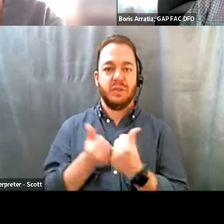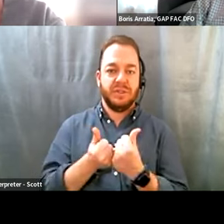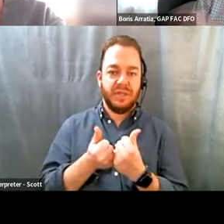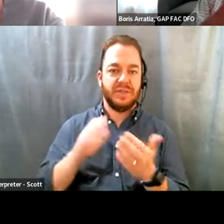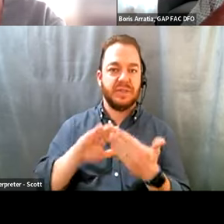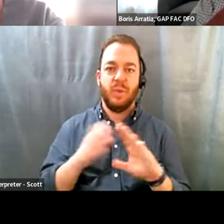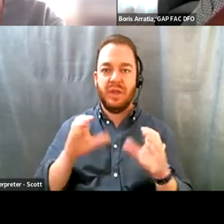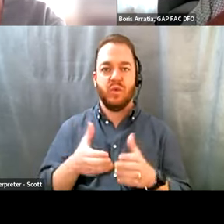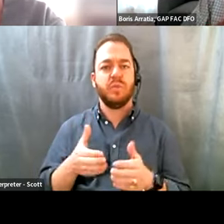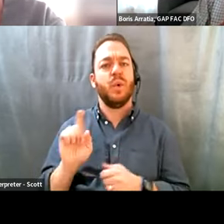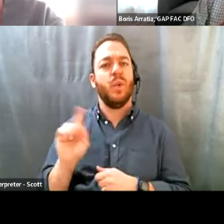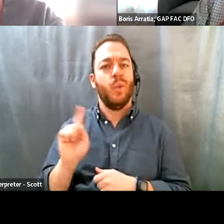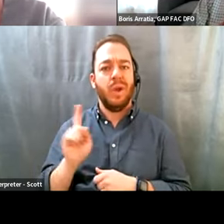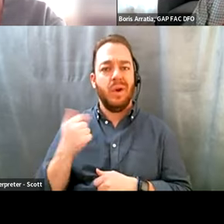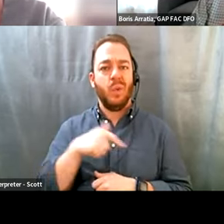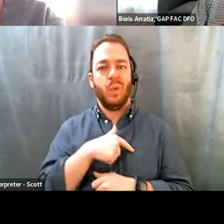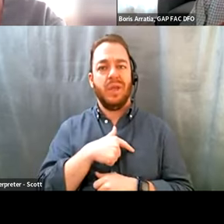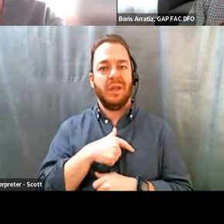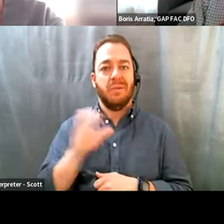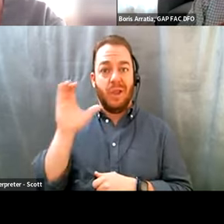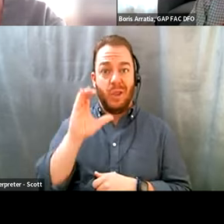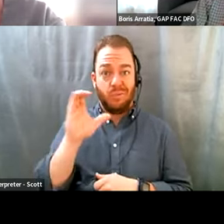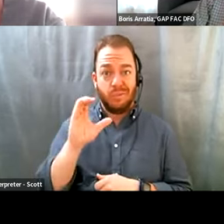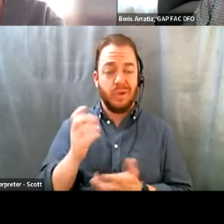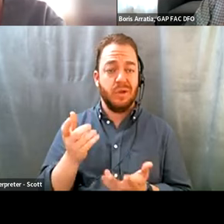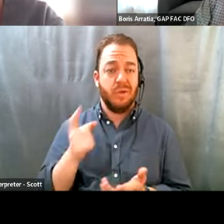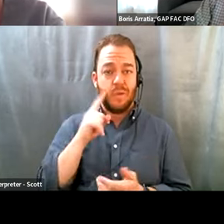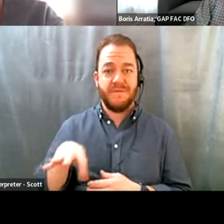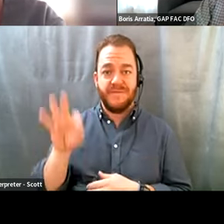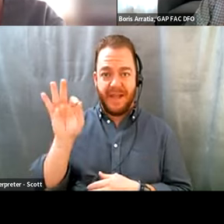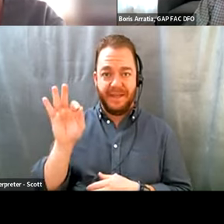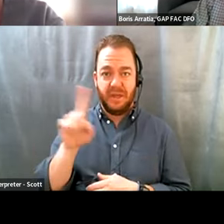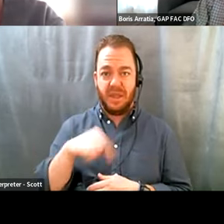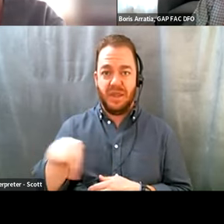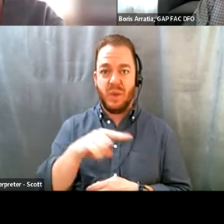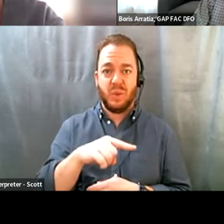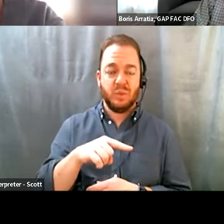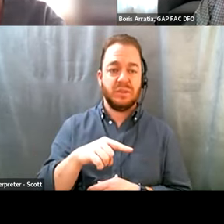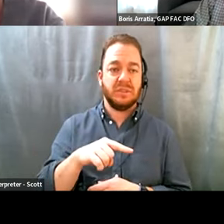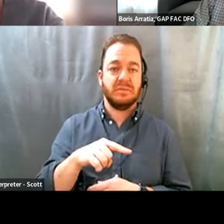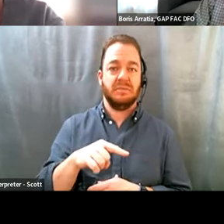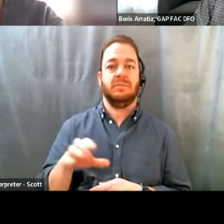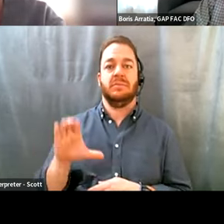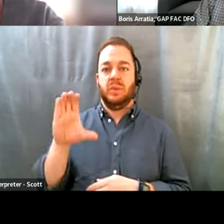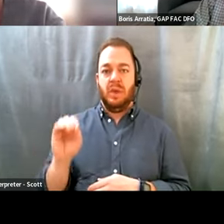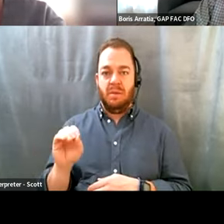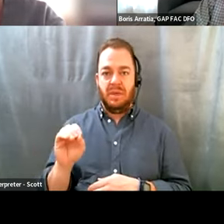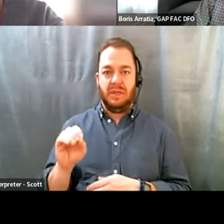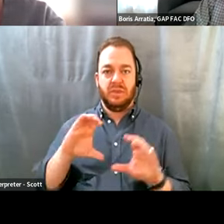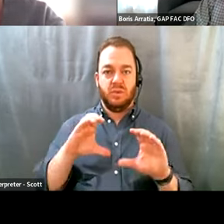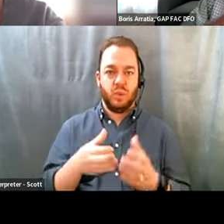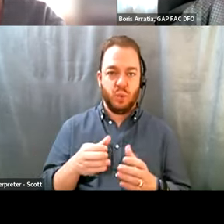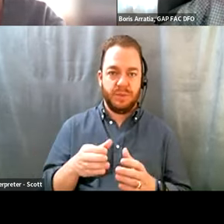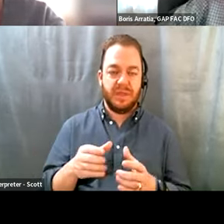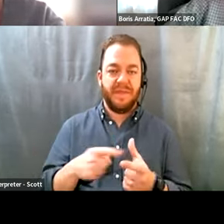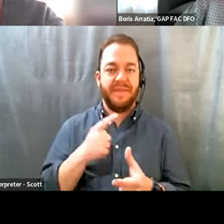group, like where should we be looking to find those entities that can